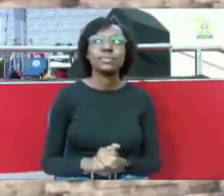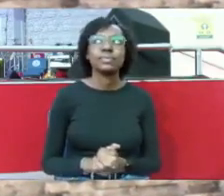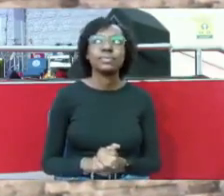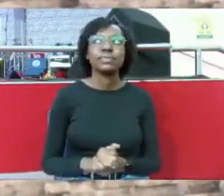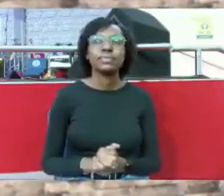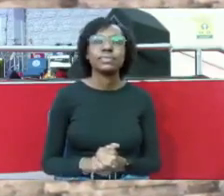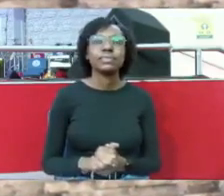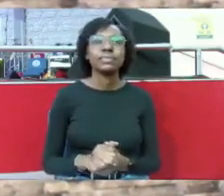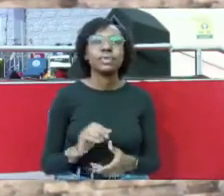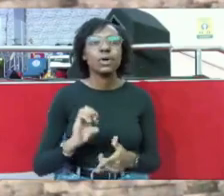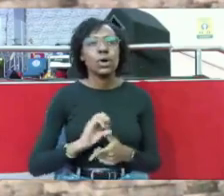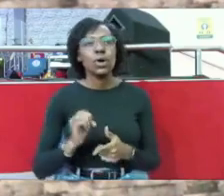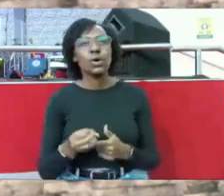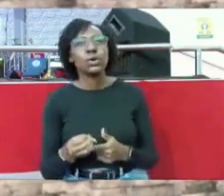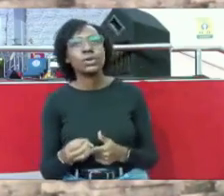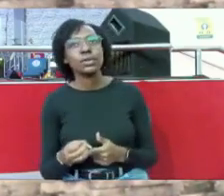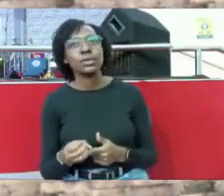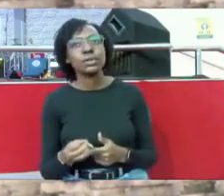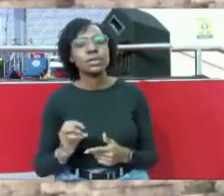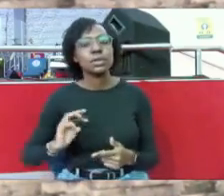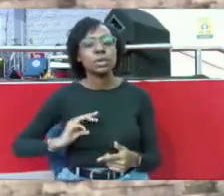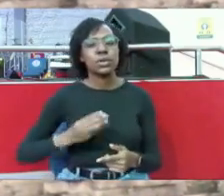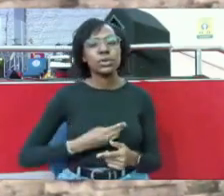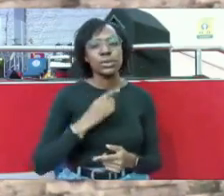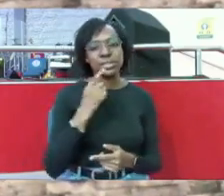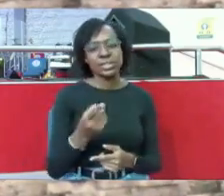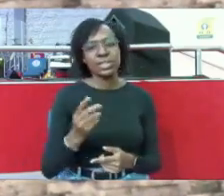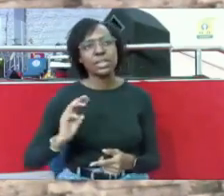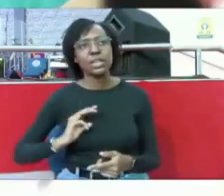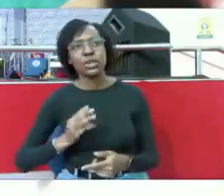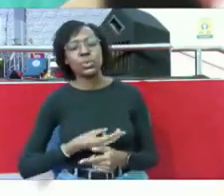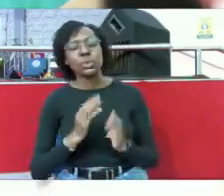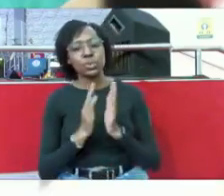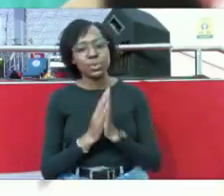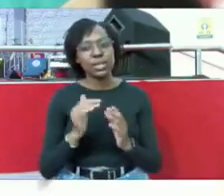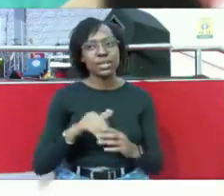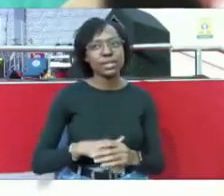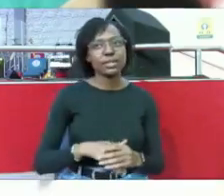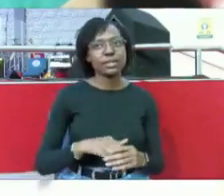Or better still, for some of us, we say we will pray when we are inside the matatu.